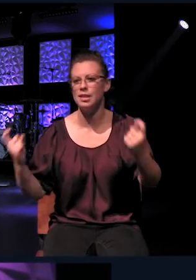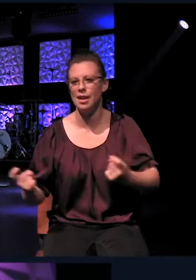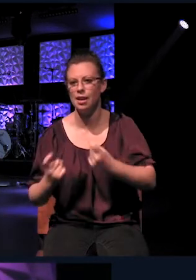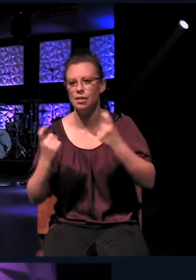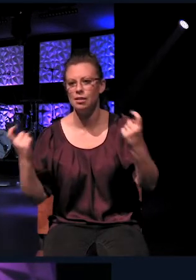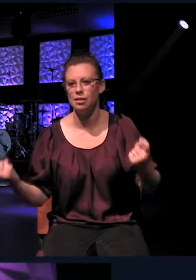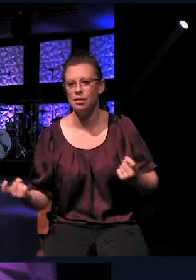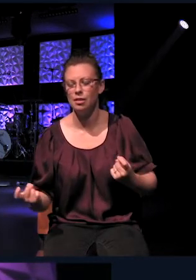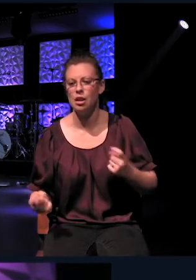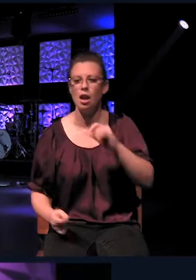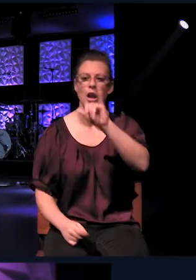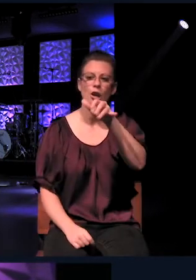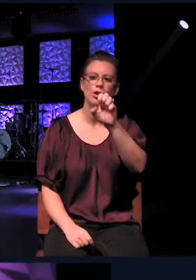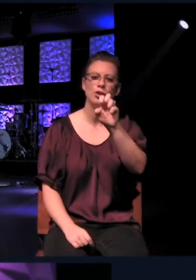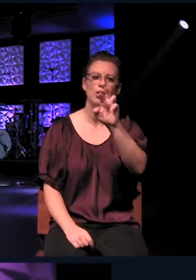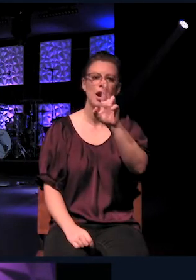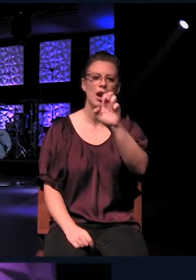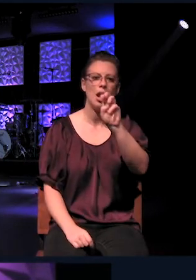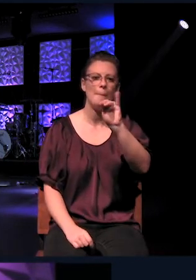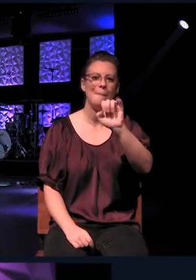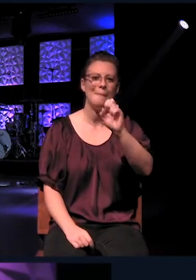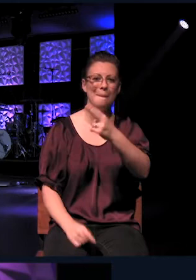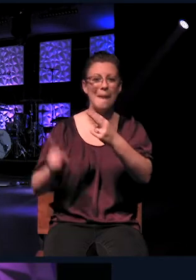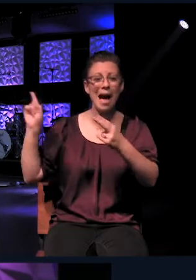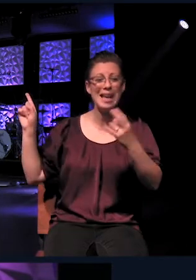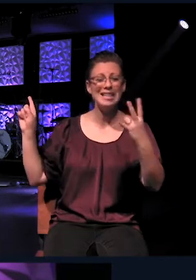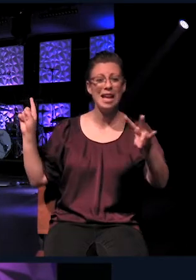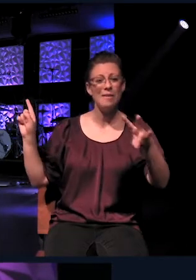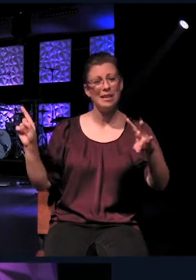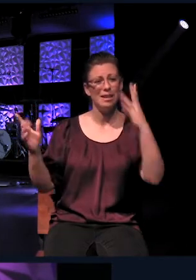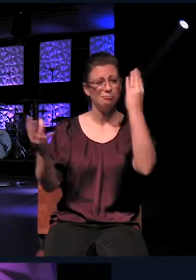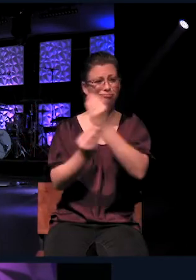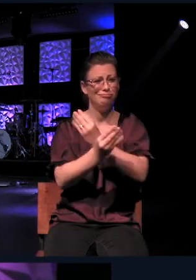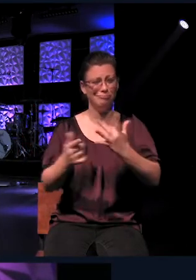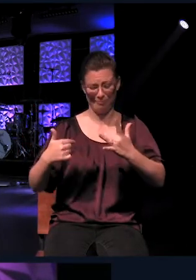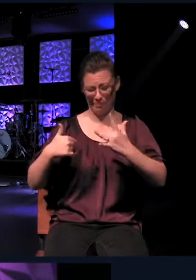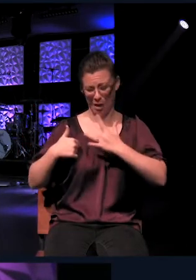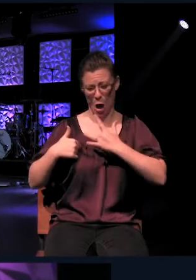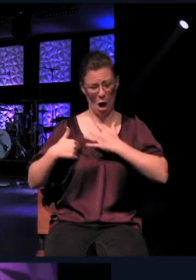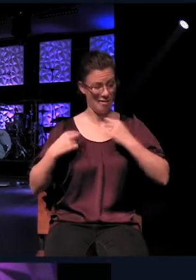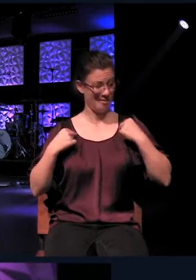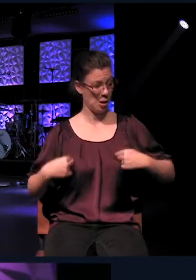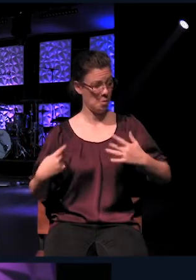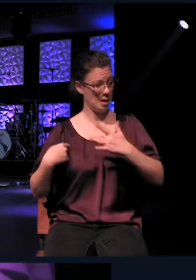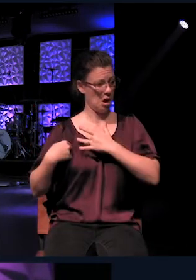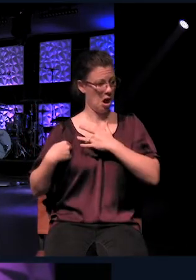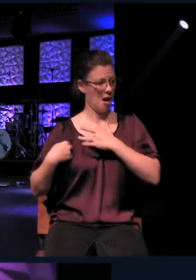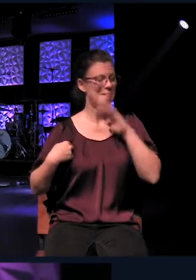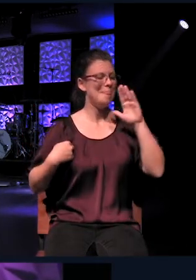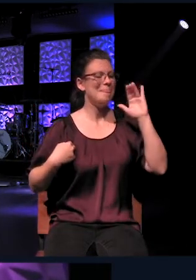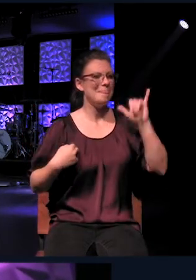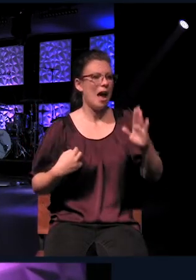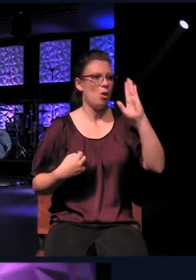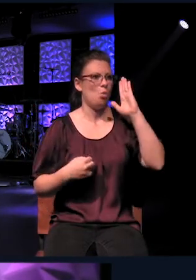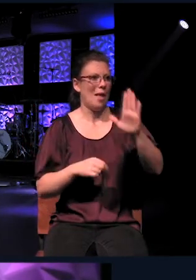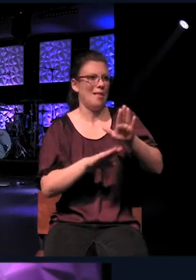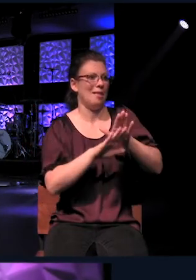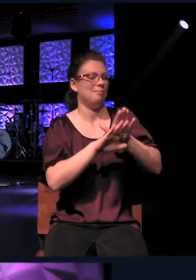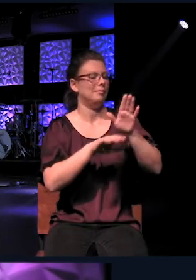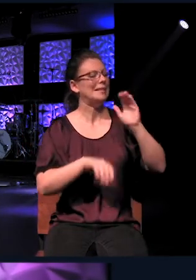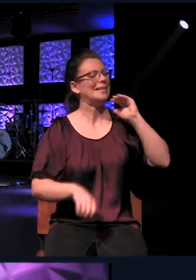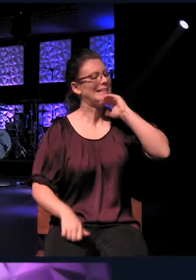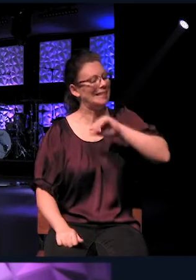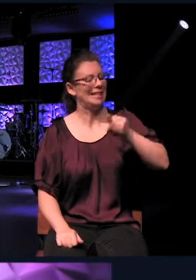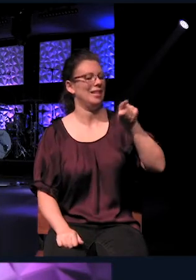Jeremiah 17 says the human heart is the most deceitful thing. It is the most deceitful of all things.